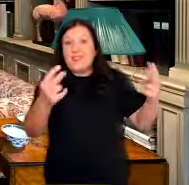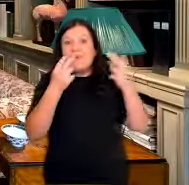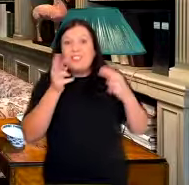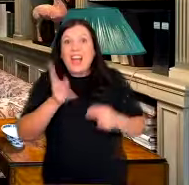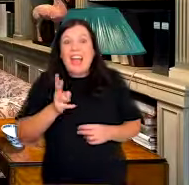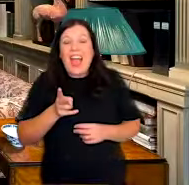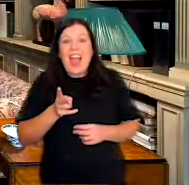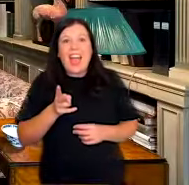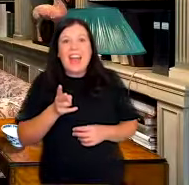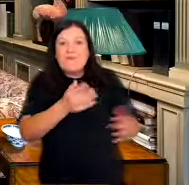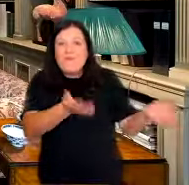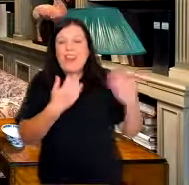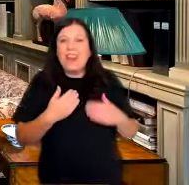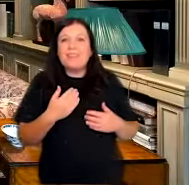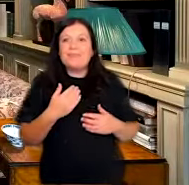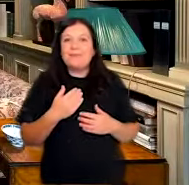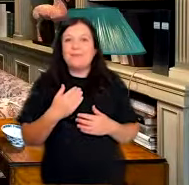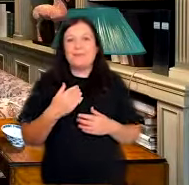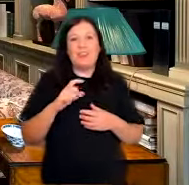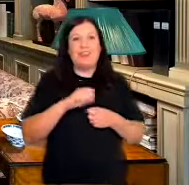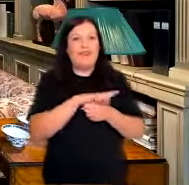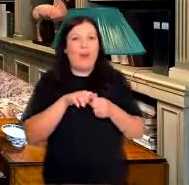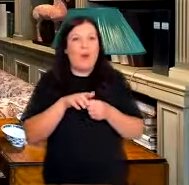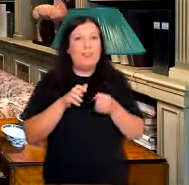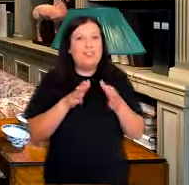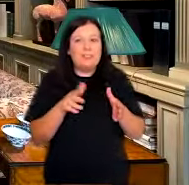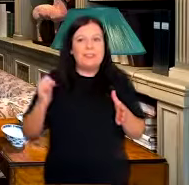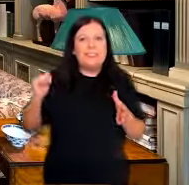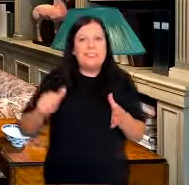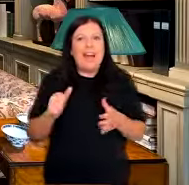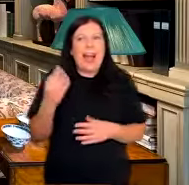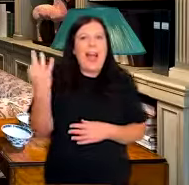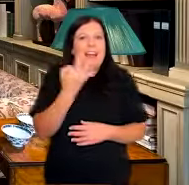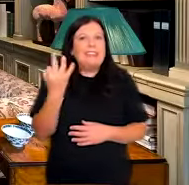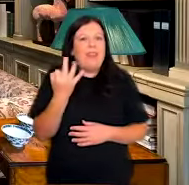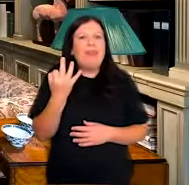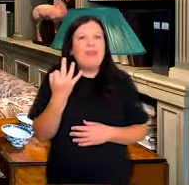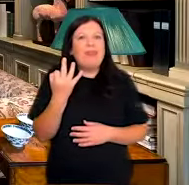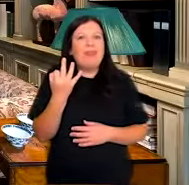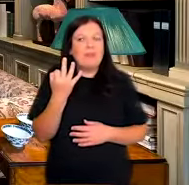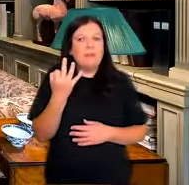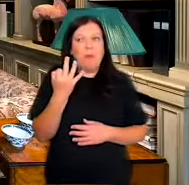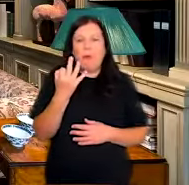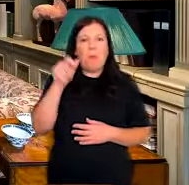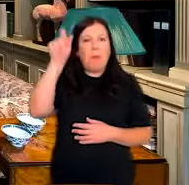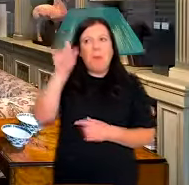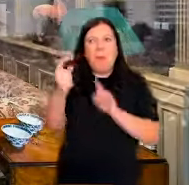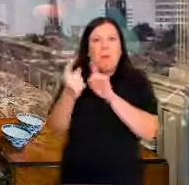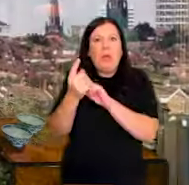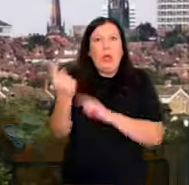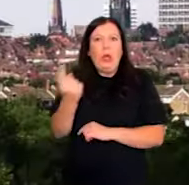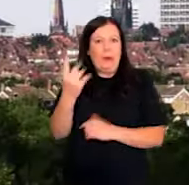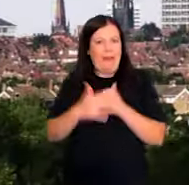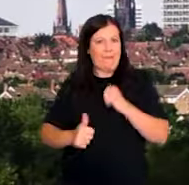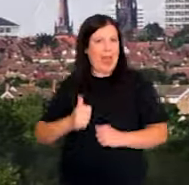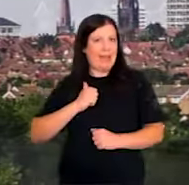Welcome back. Episode 18, Coronation Street, where you never know who you're going to meet.